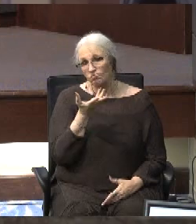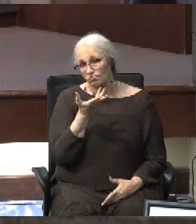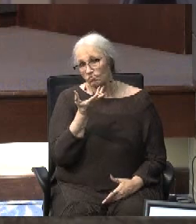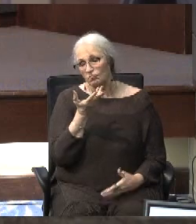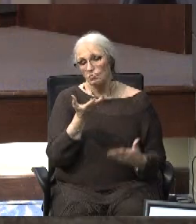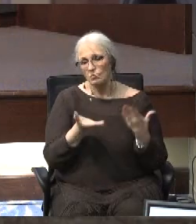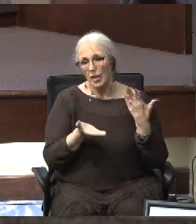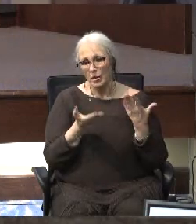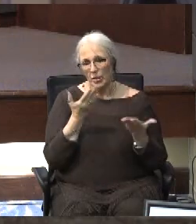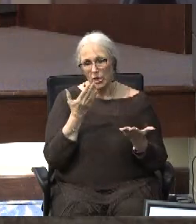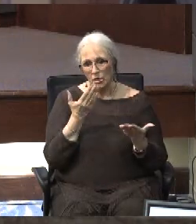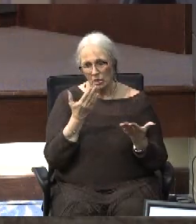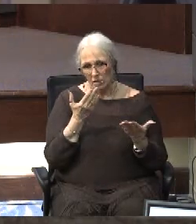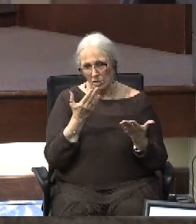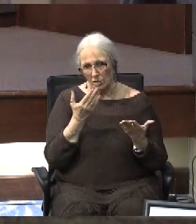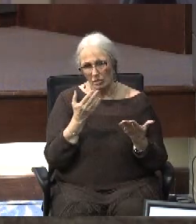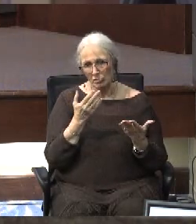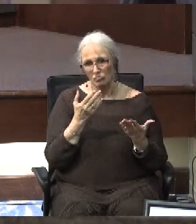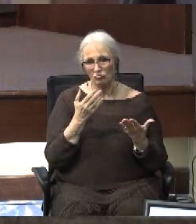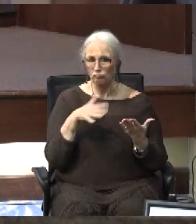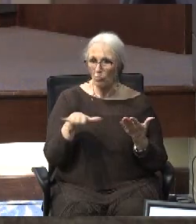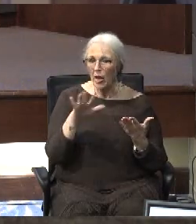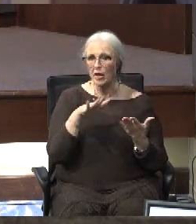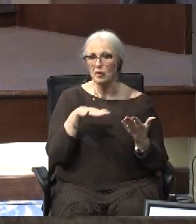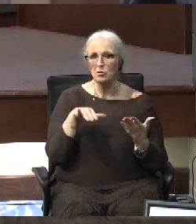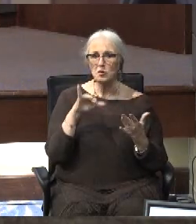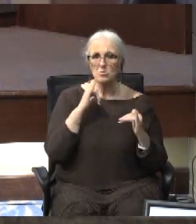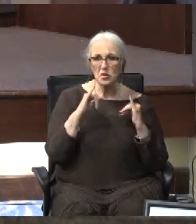Perhaps Mayor Meek would like to do random interviews about